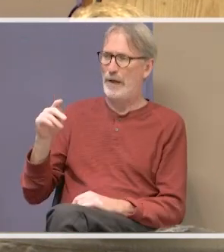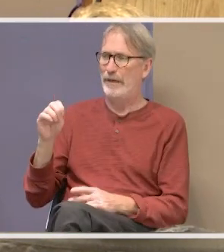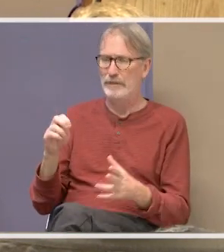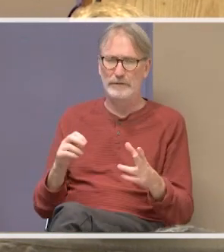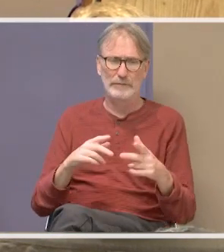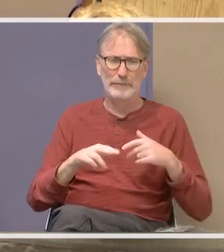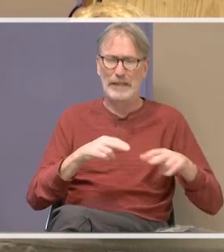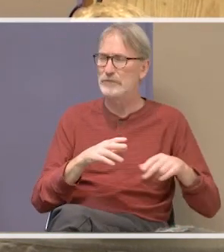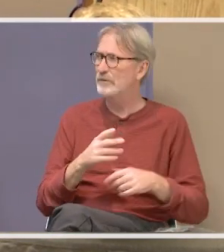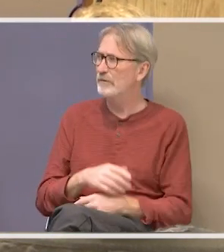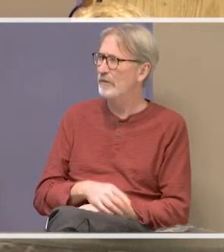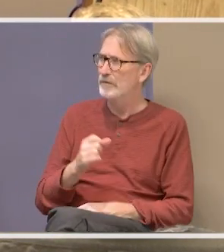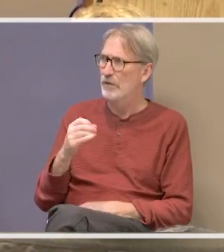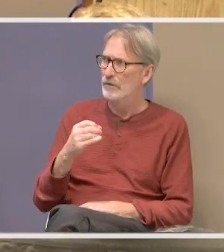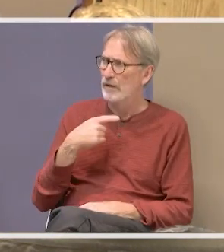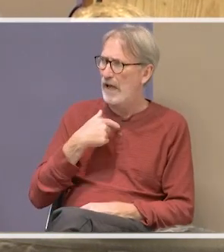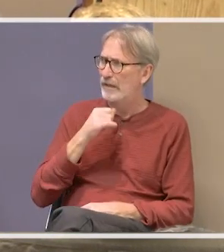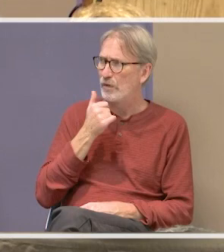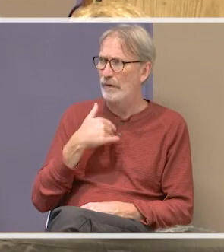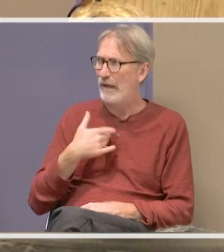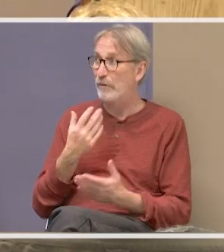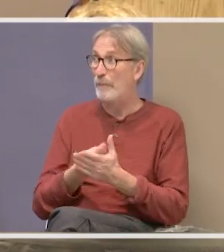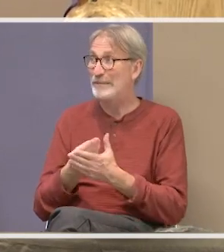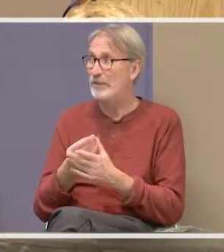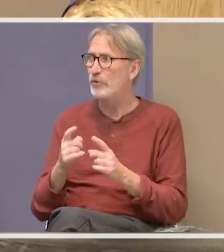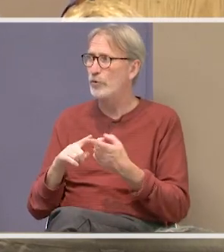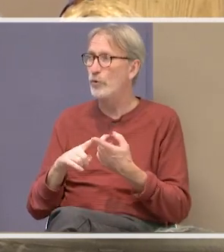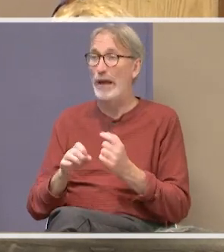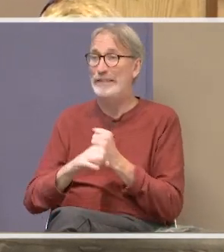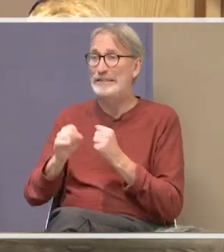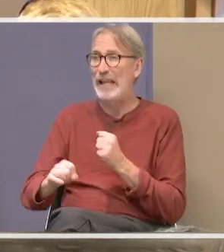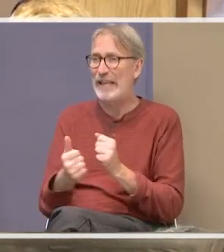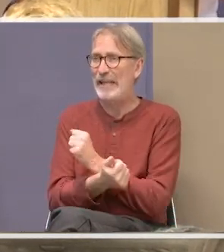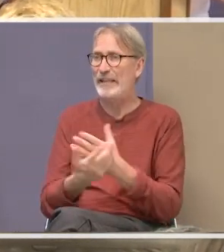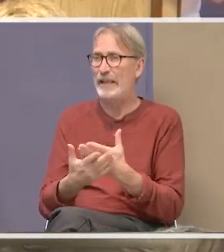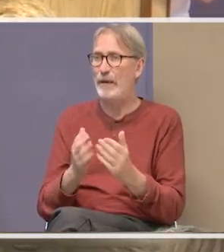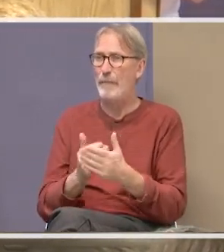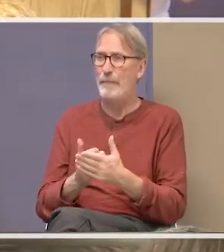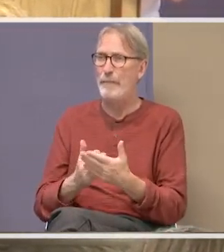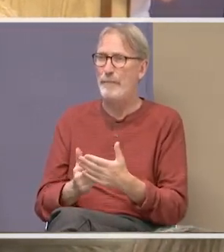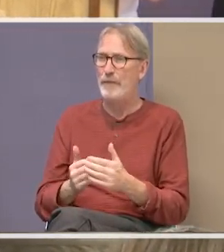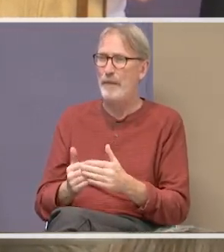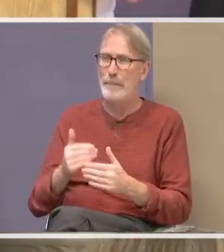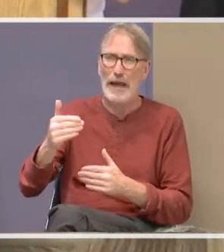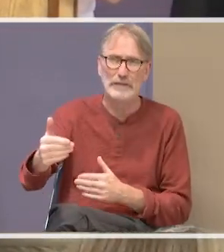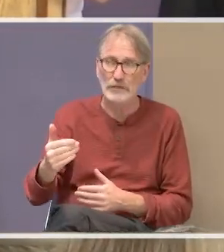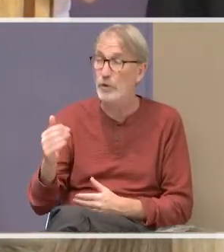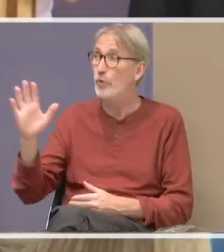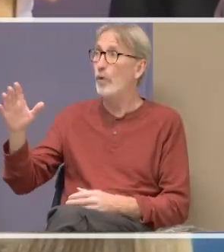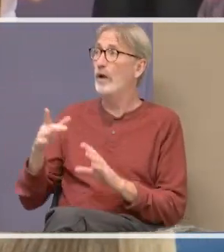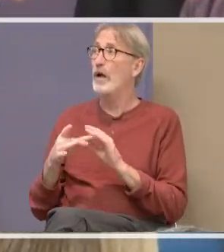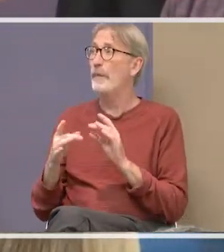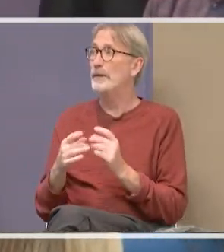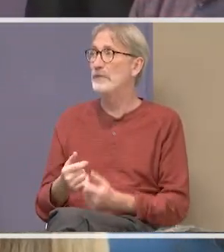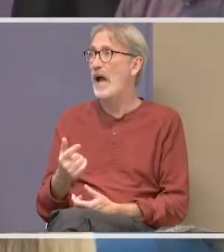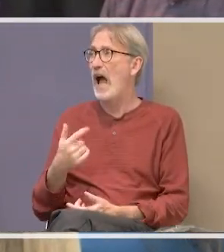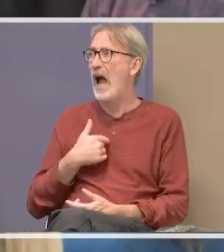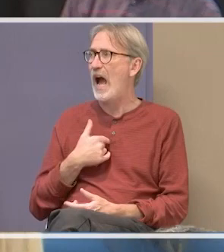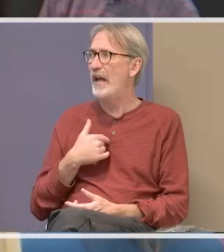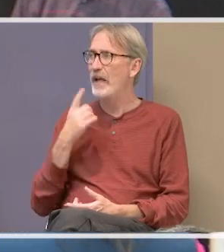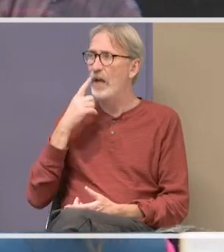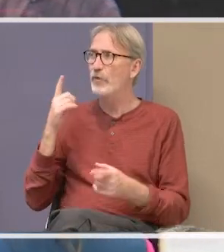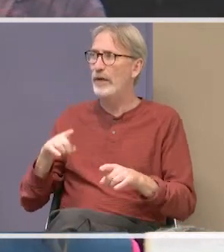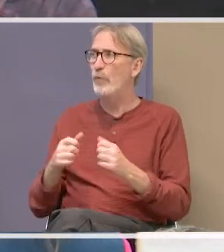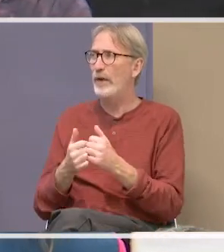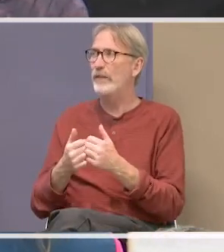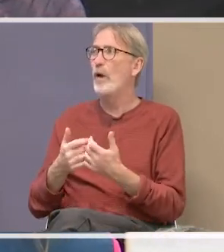bicycle facility. I don't have budget to extend anything beyond, even though your comments, I agree